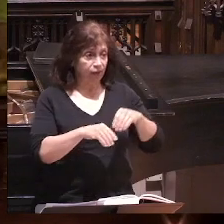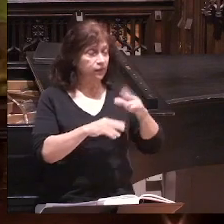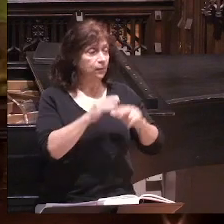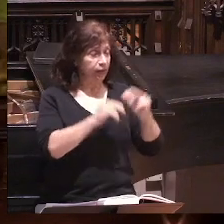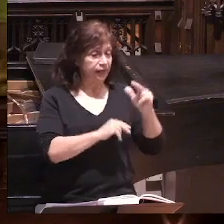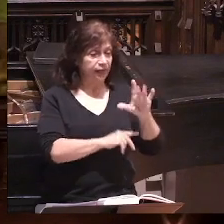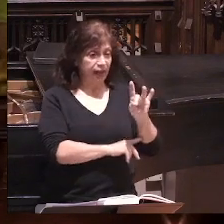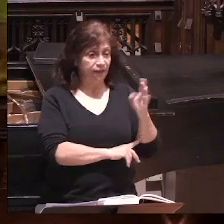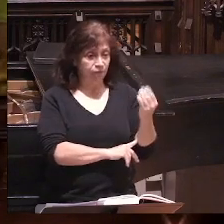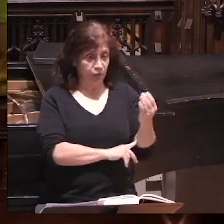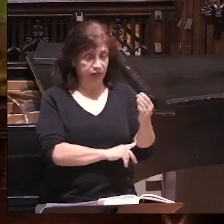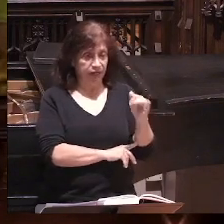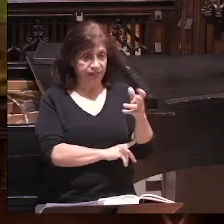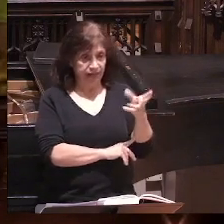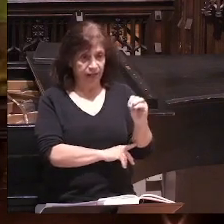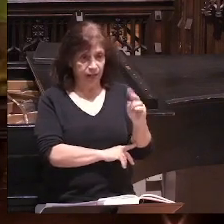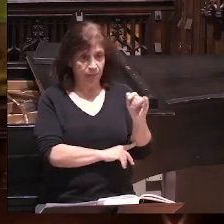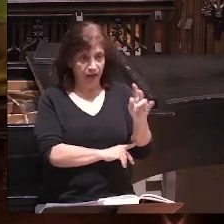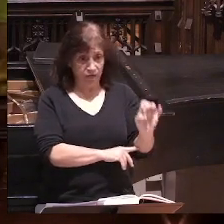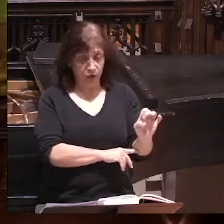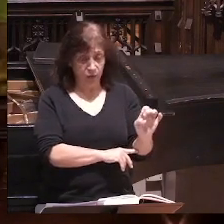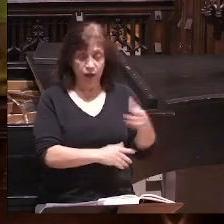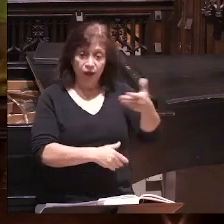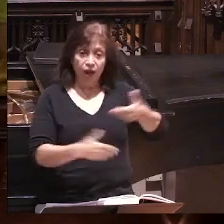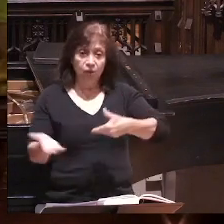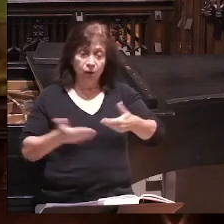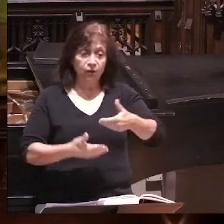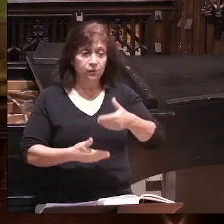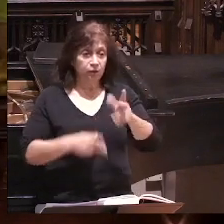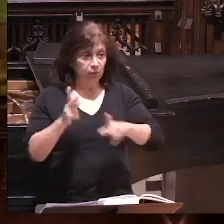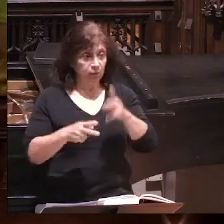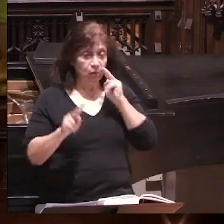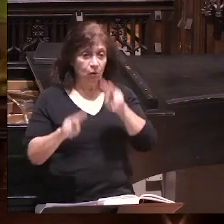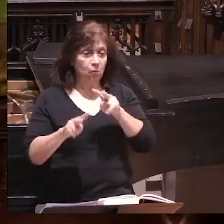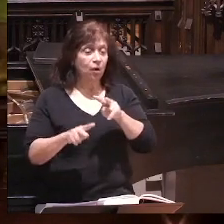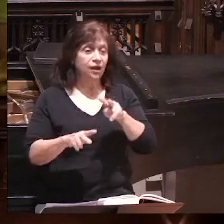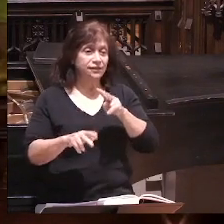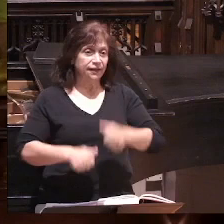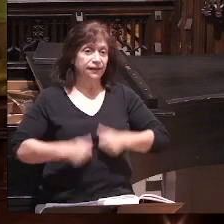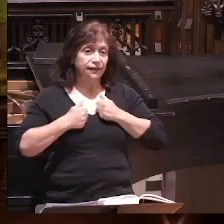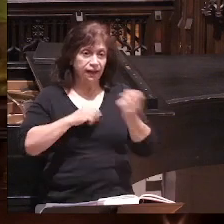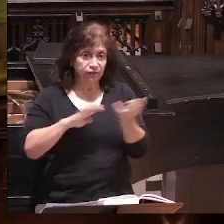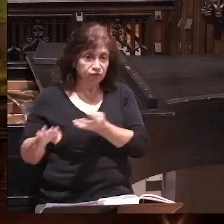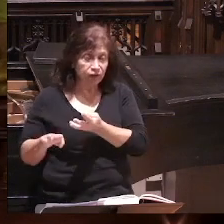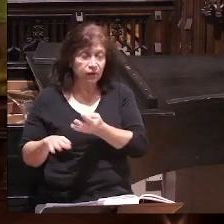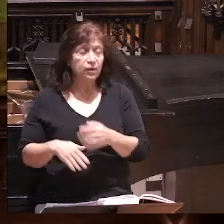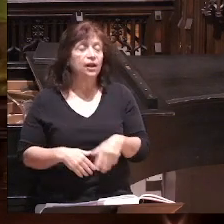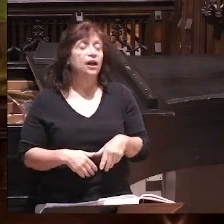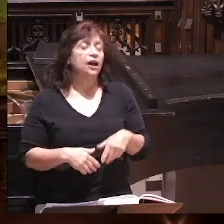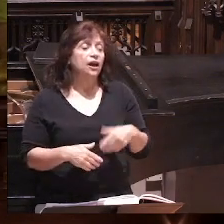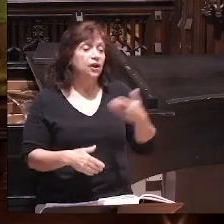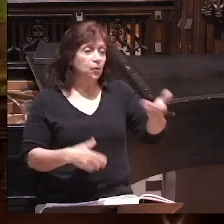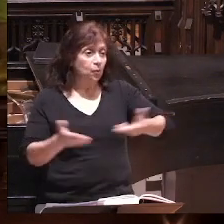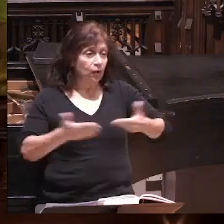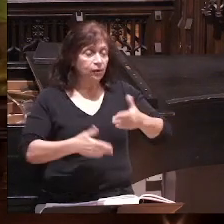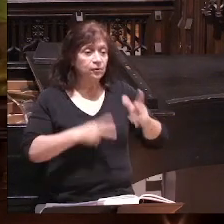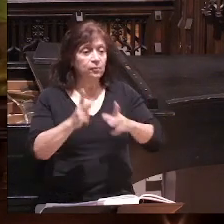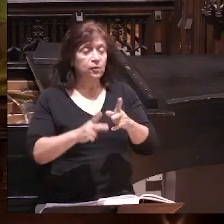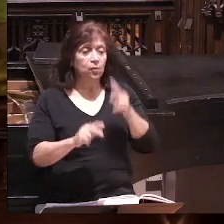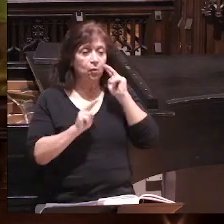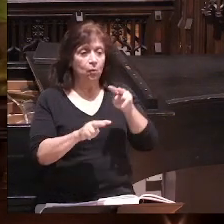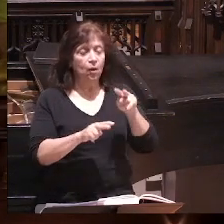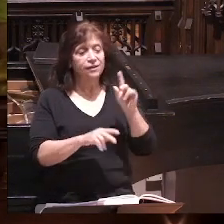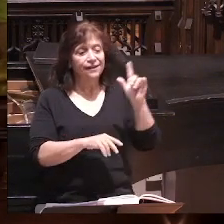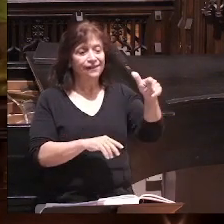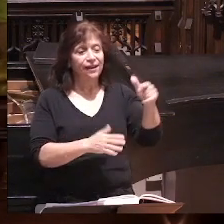Asylum Avenue. Welcome to those of you who are live streaming with us, as well as to those of you who will be catching the recording later